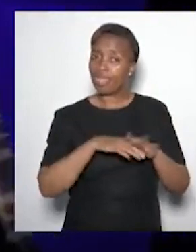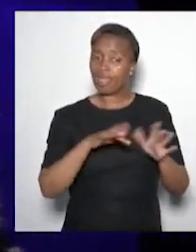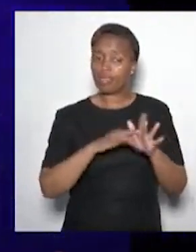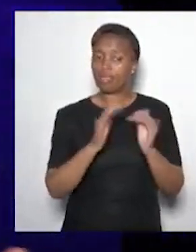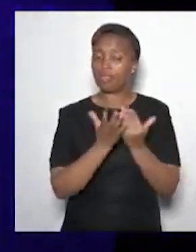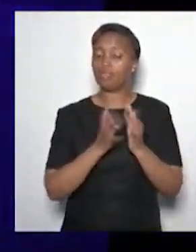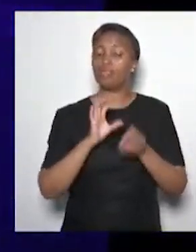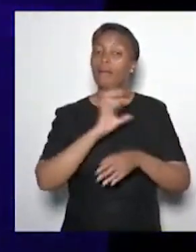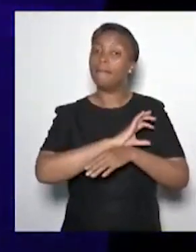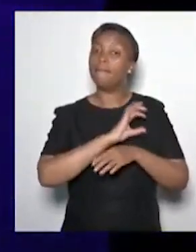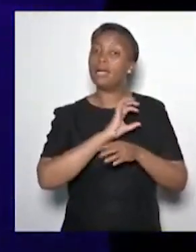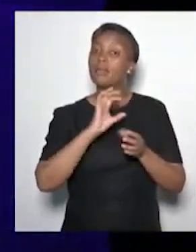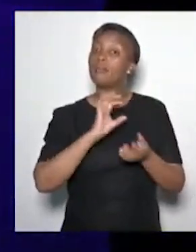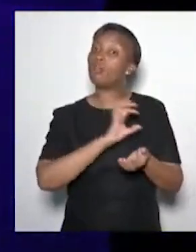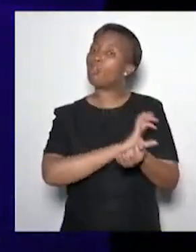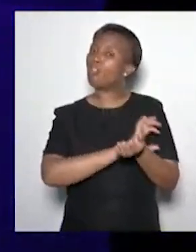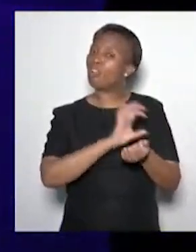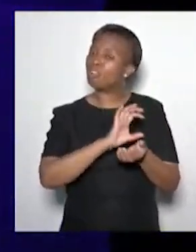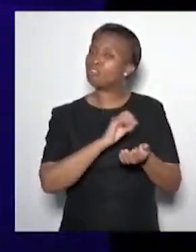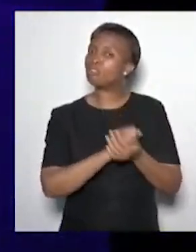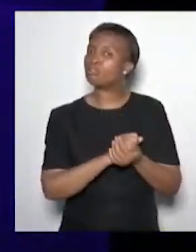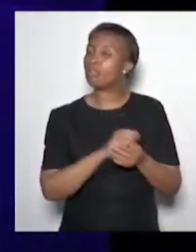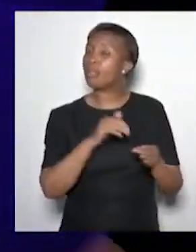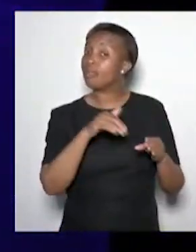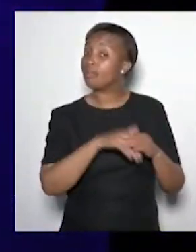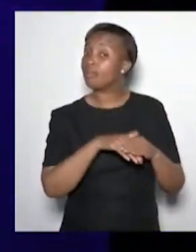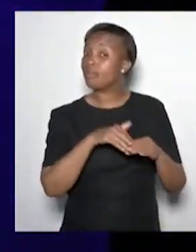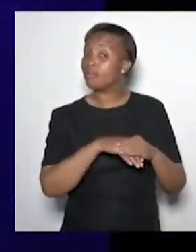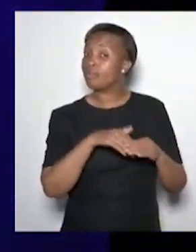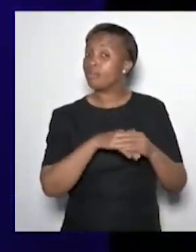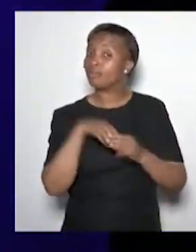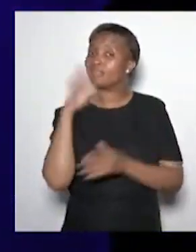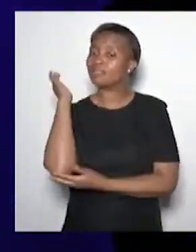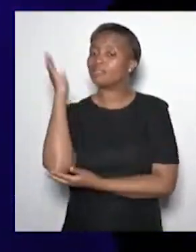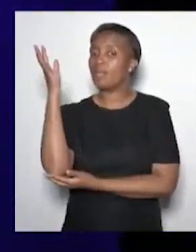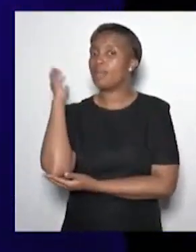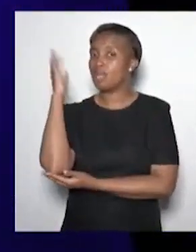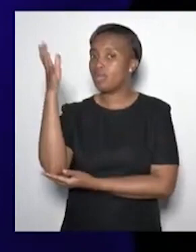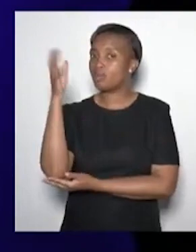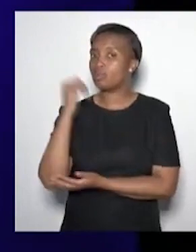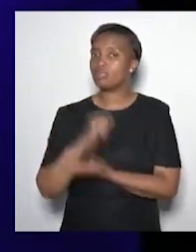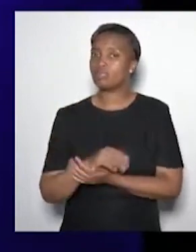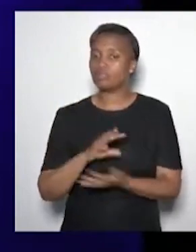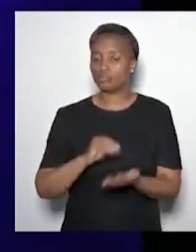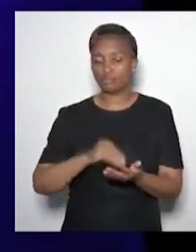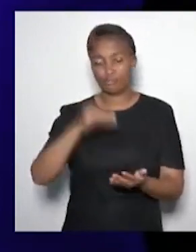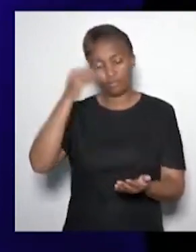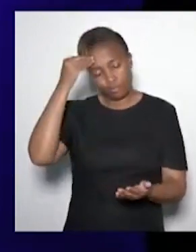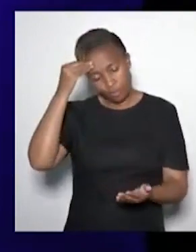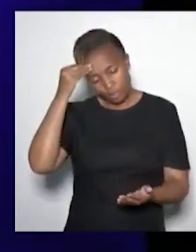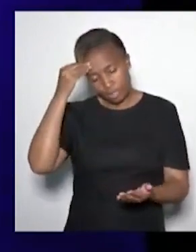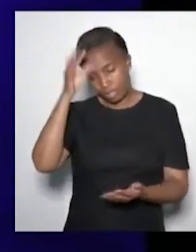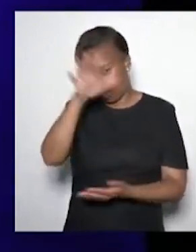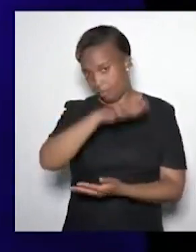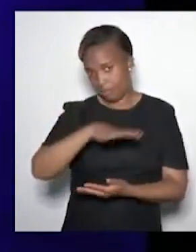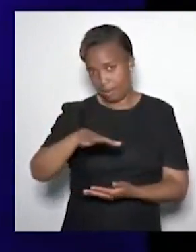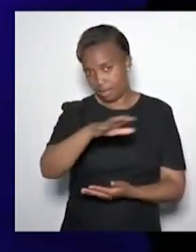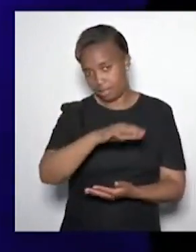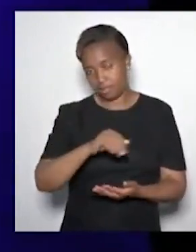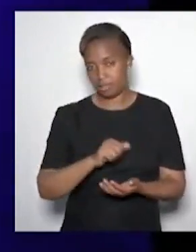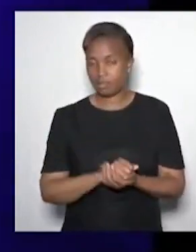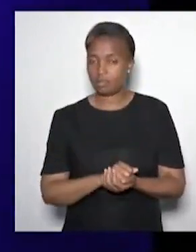colleges, it will involve seminaries, learning institutions, it